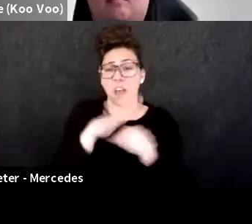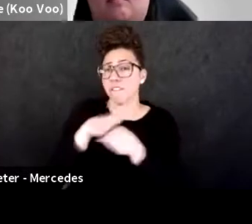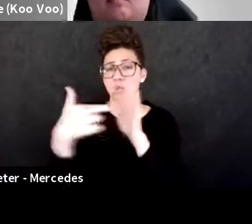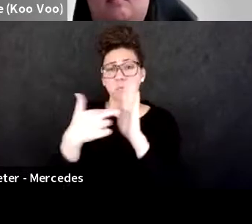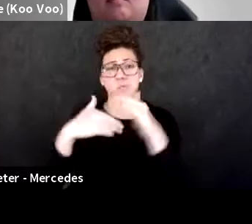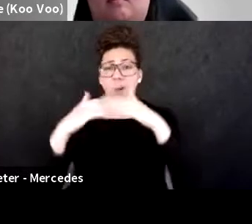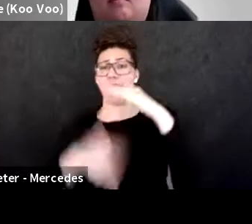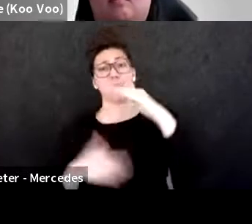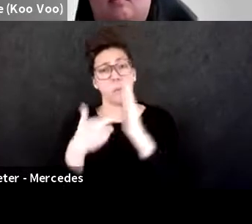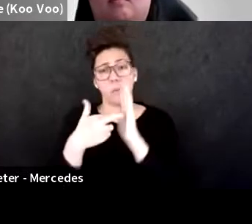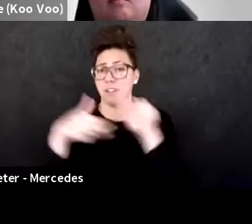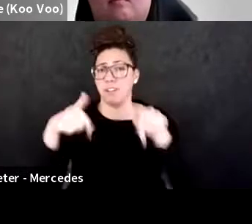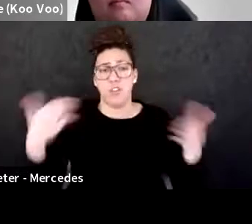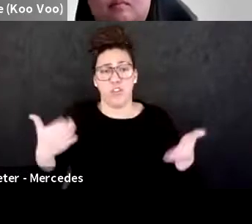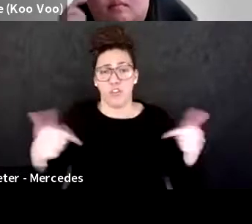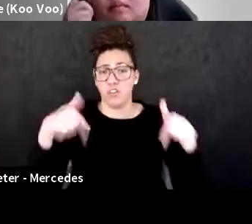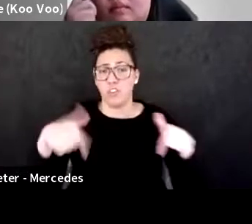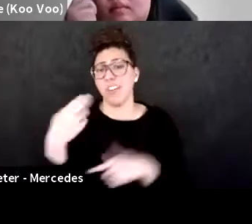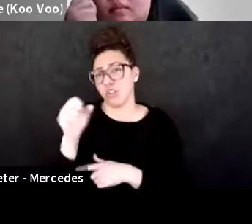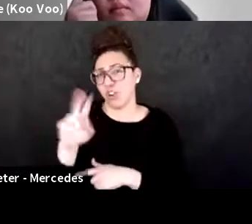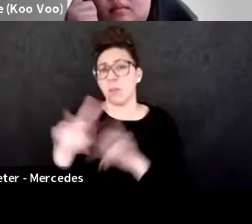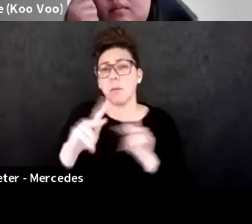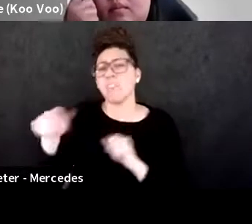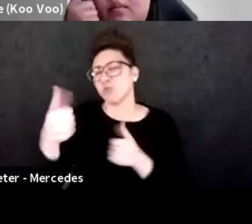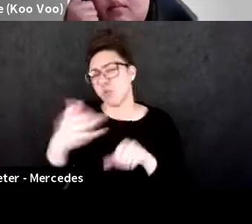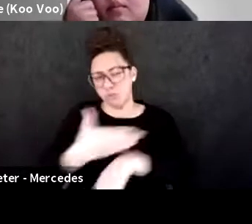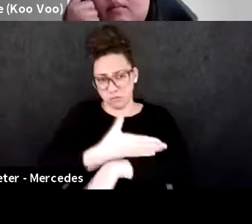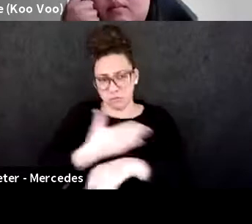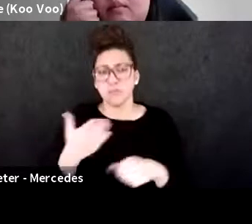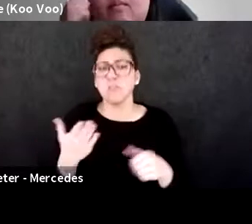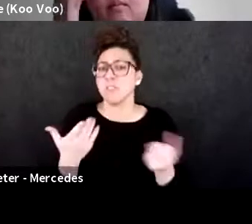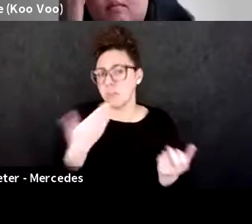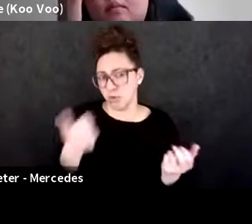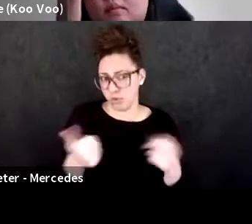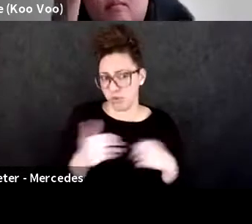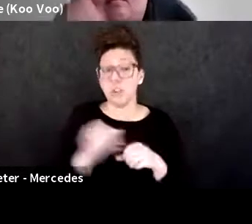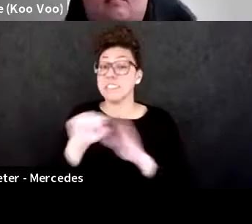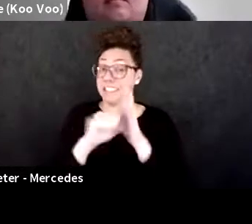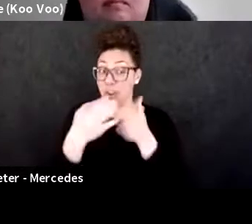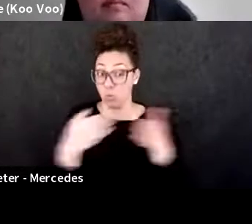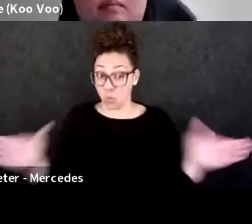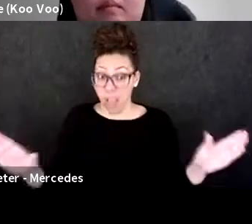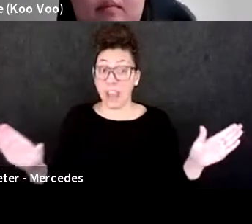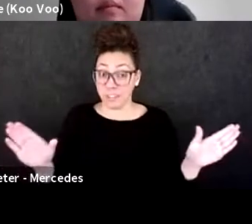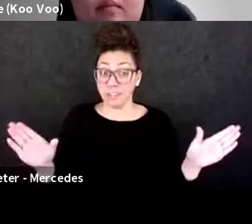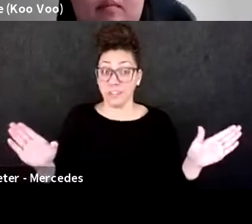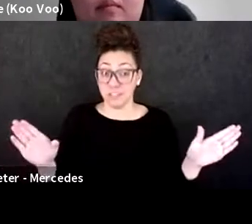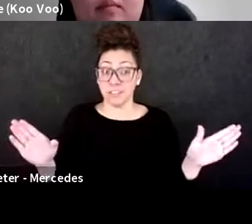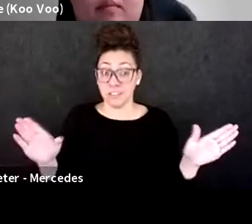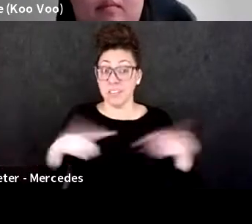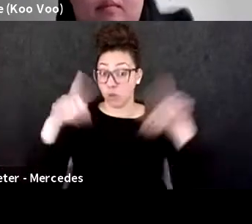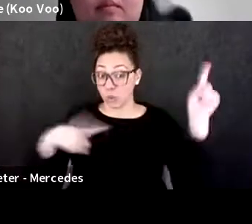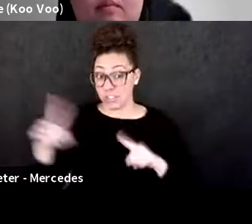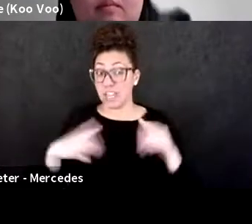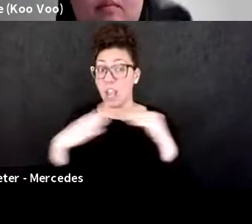on that. There is a statewide diversity, equity, and inclusion implementation committee through the chancellor's